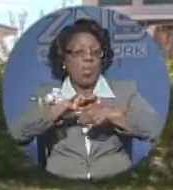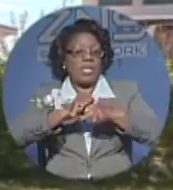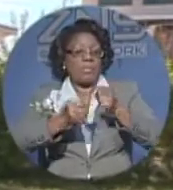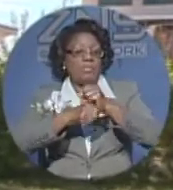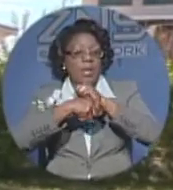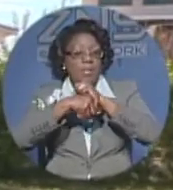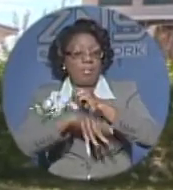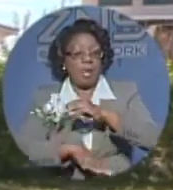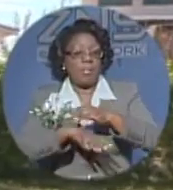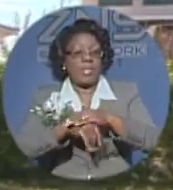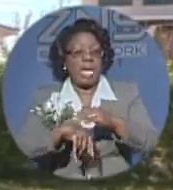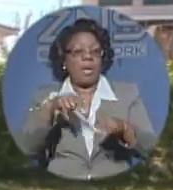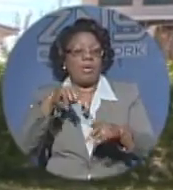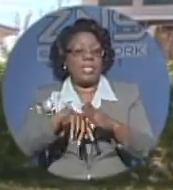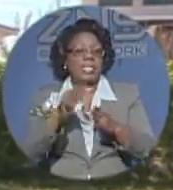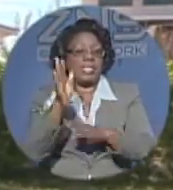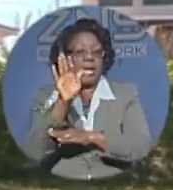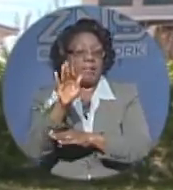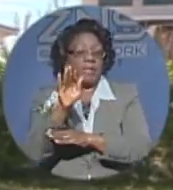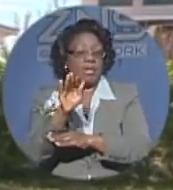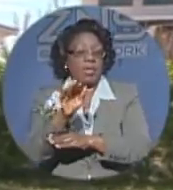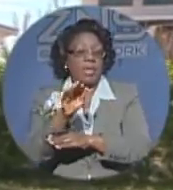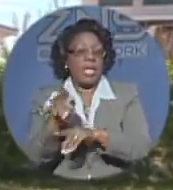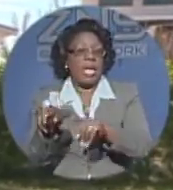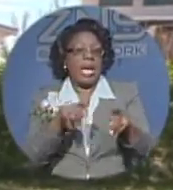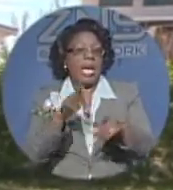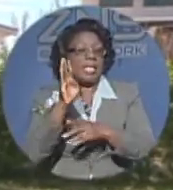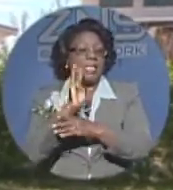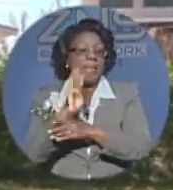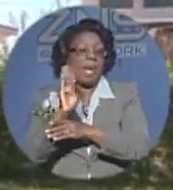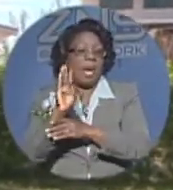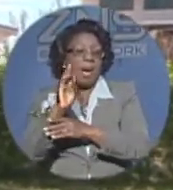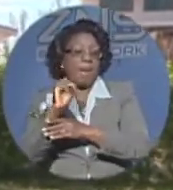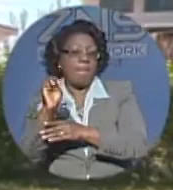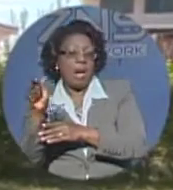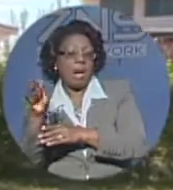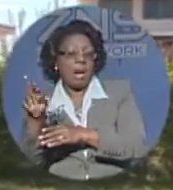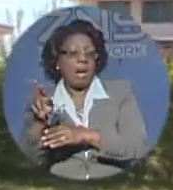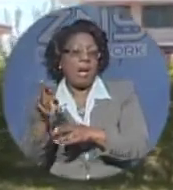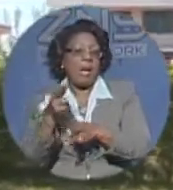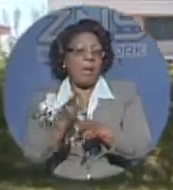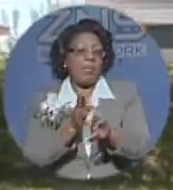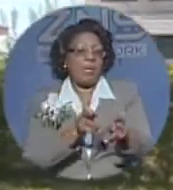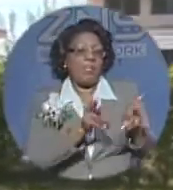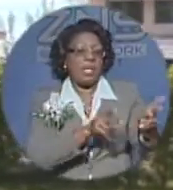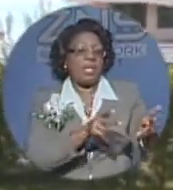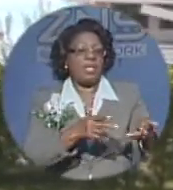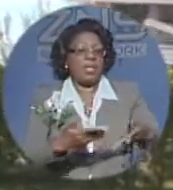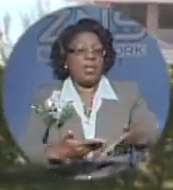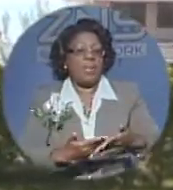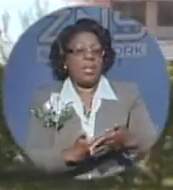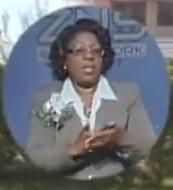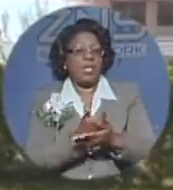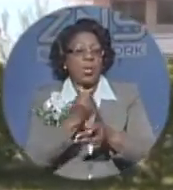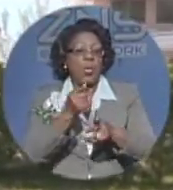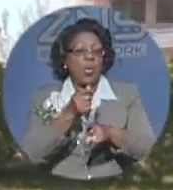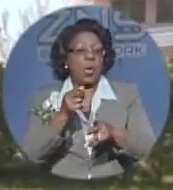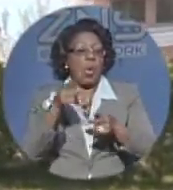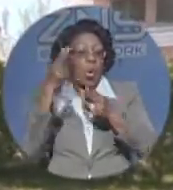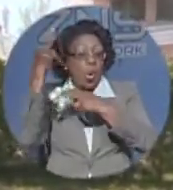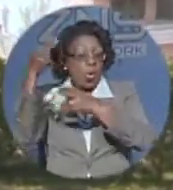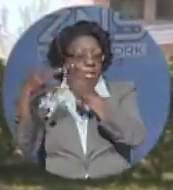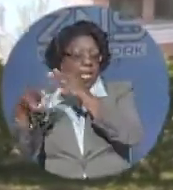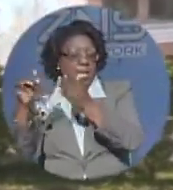Bahamar officials make way for the multi-billion-dollar development. A number of Bahamar developers were present for the demolition, one of